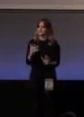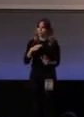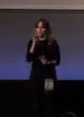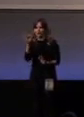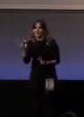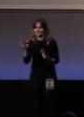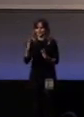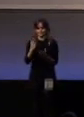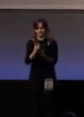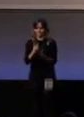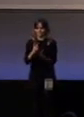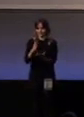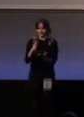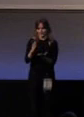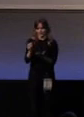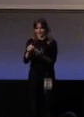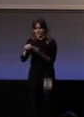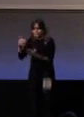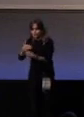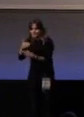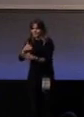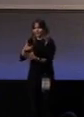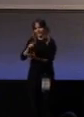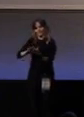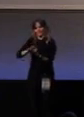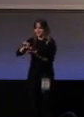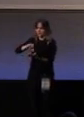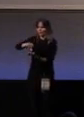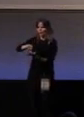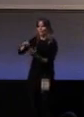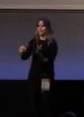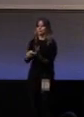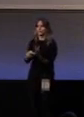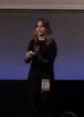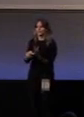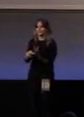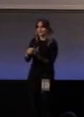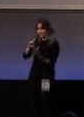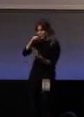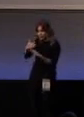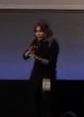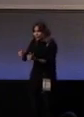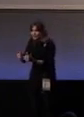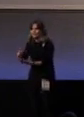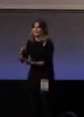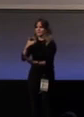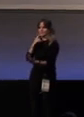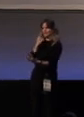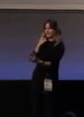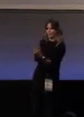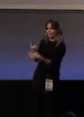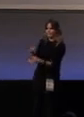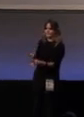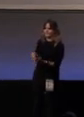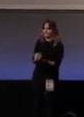centre of any essentieel let's say project en dan wie see what happens dat is dat is my